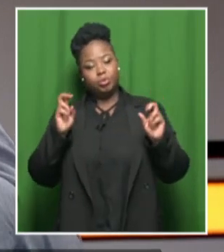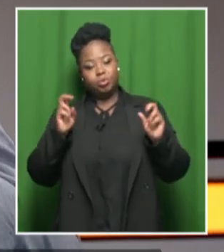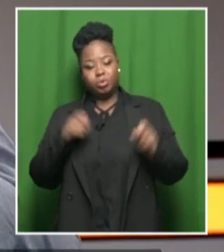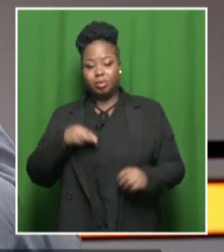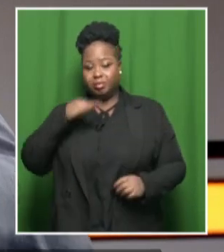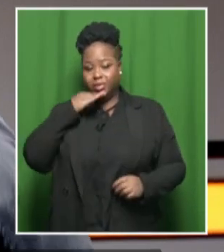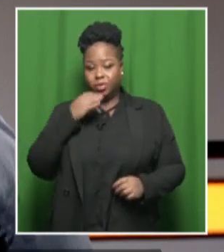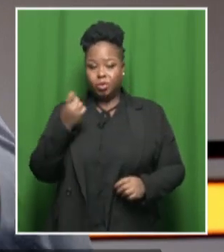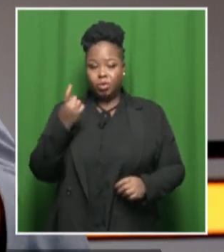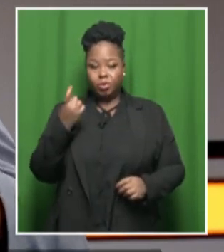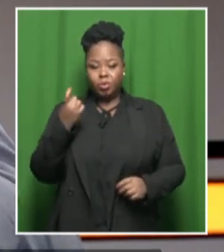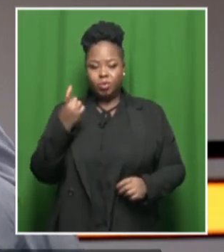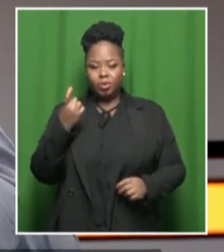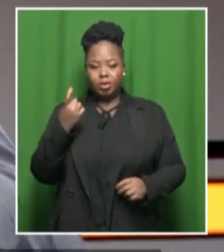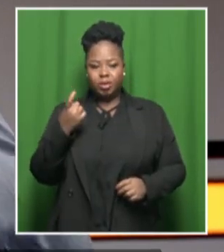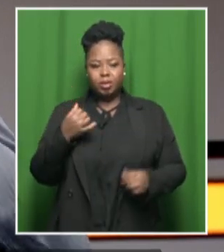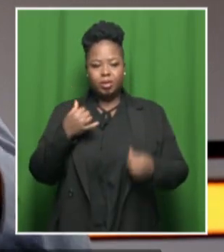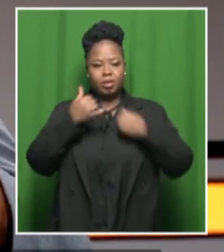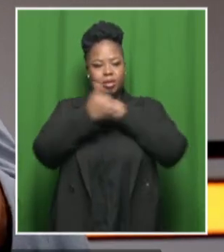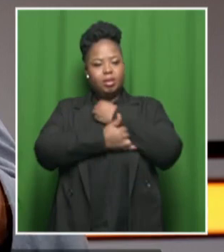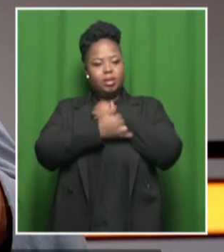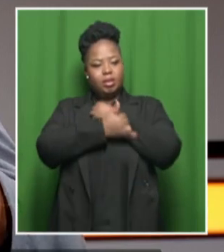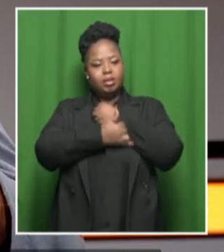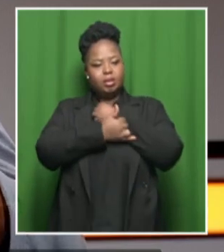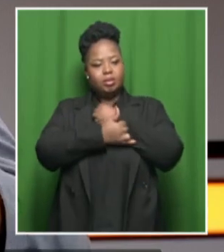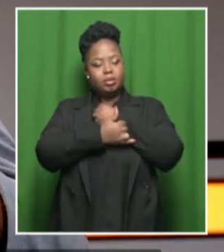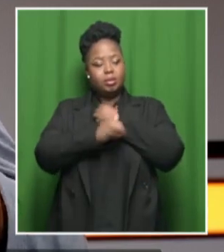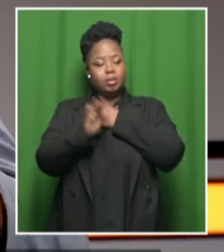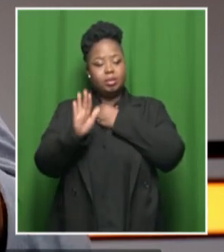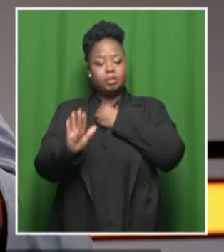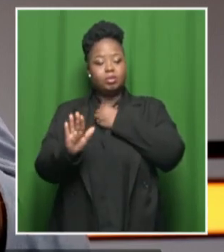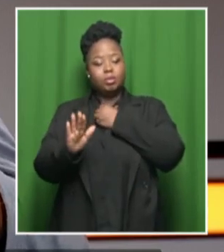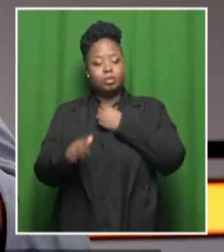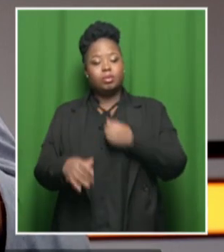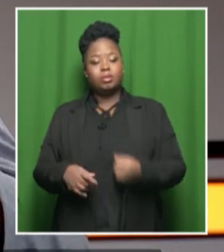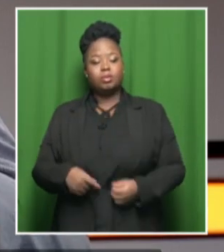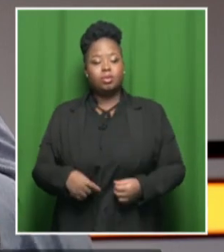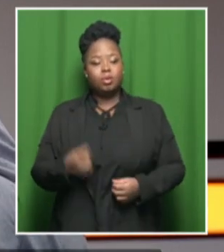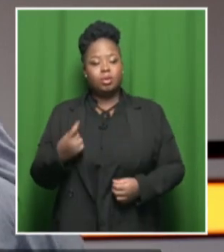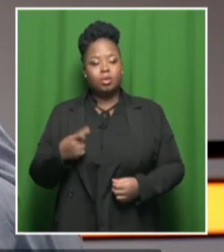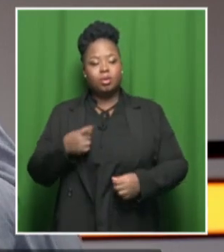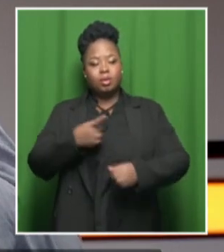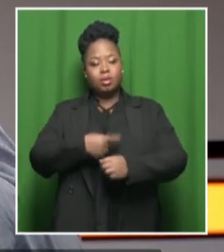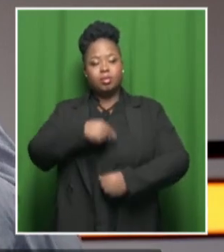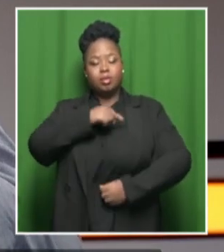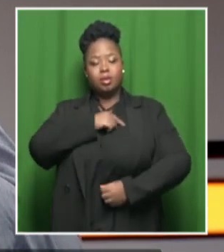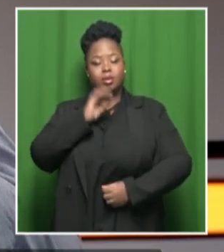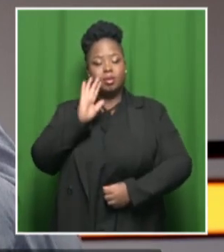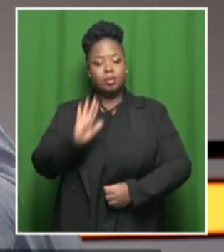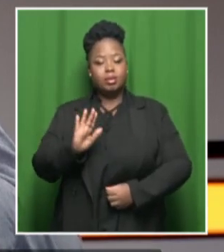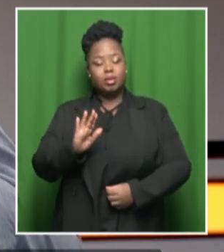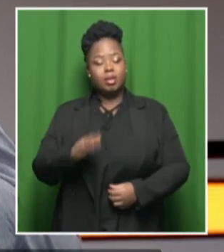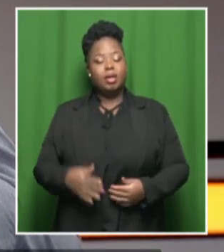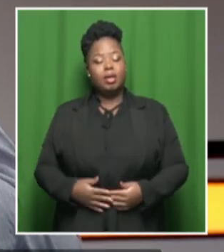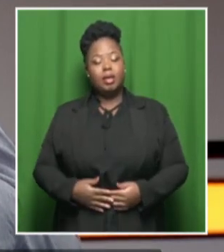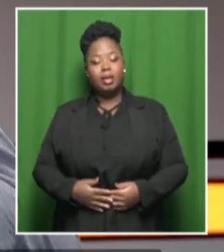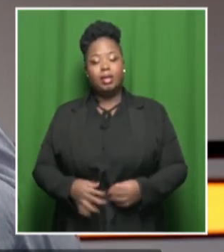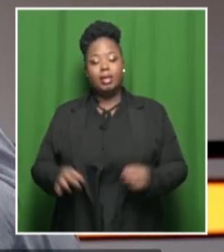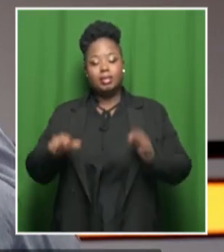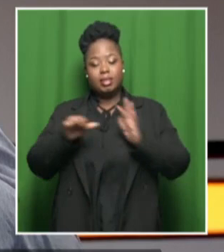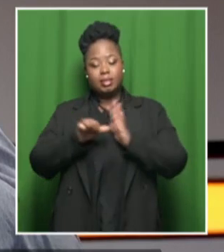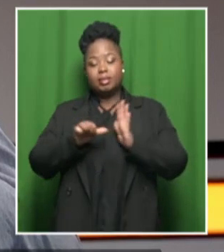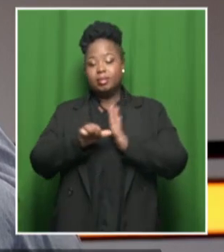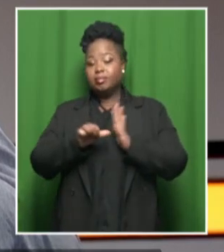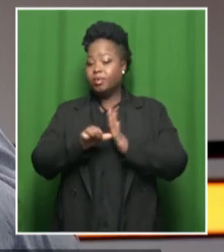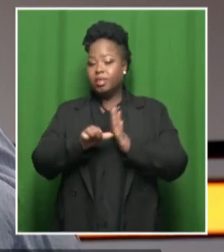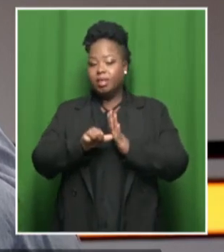country facing one major power, because this is not the issue. What is most important today, of